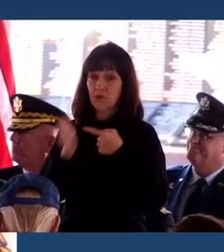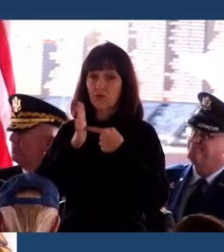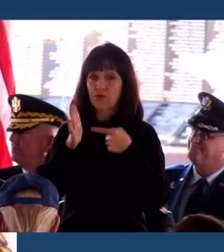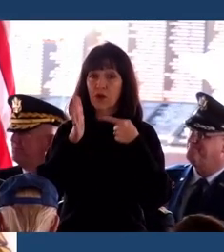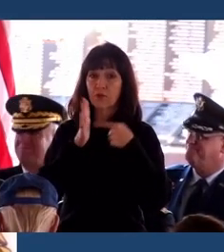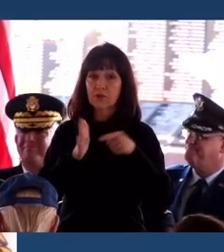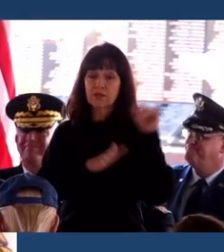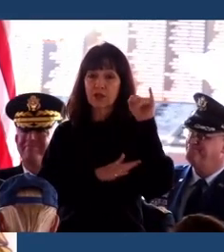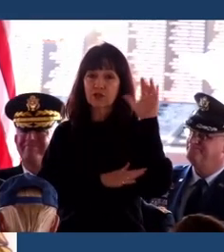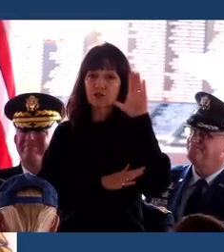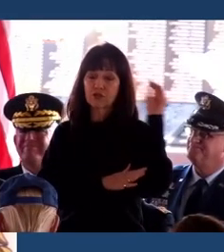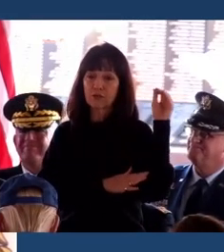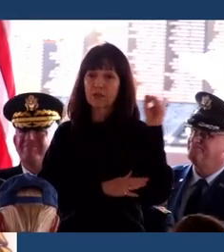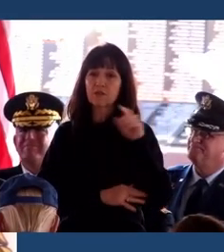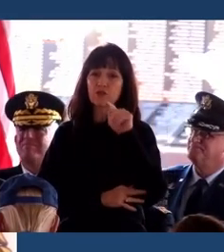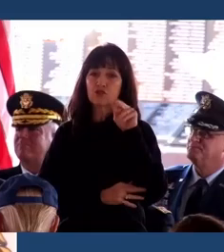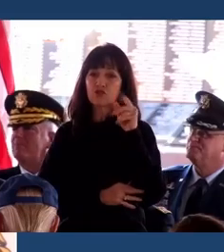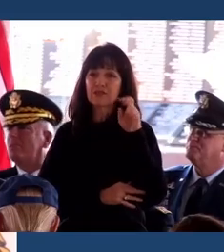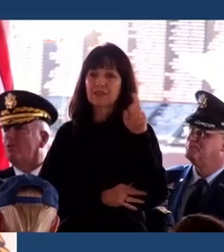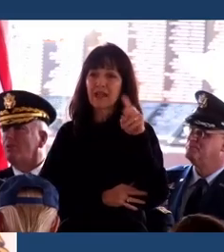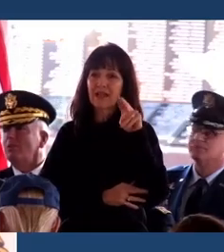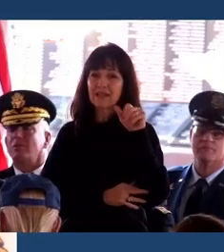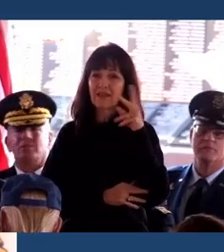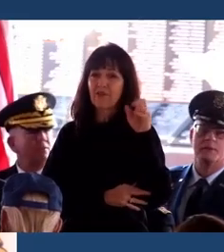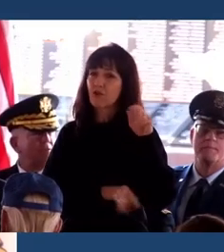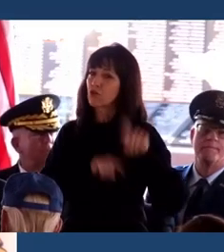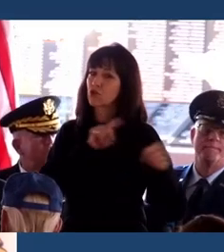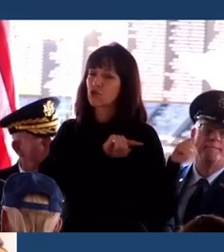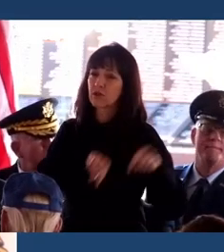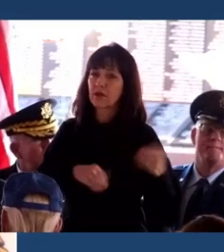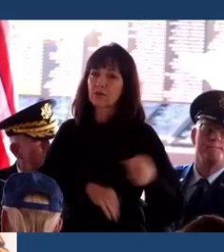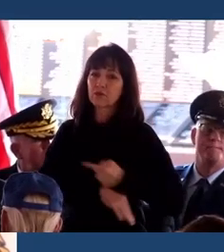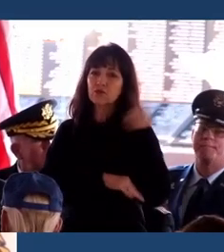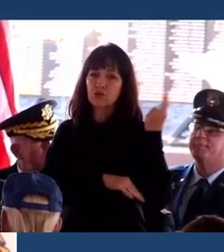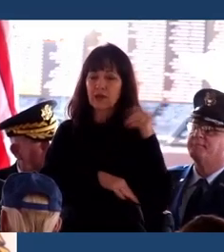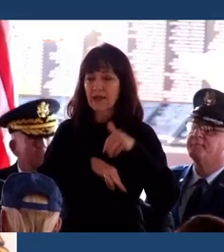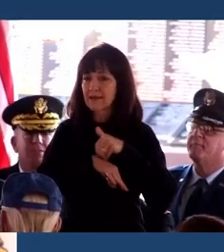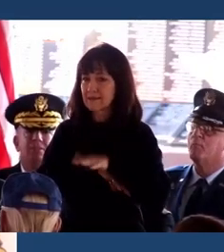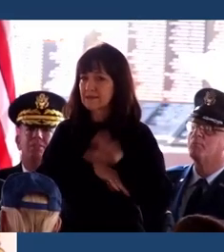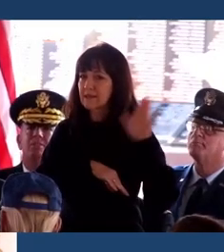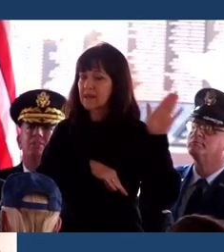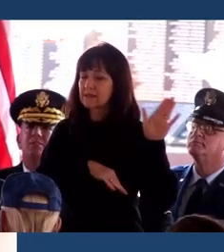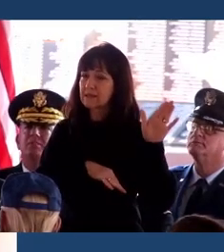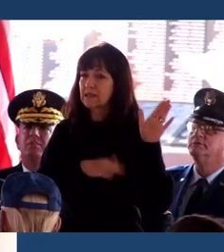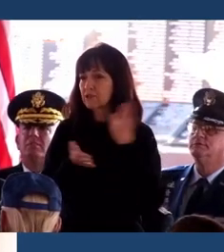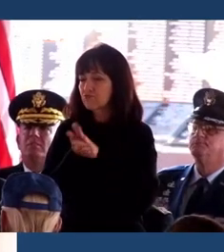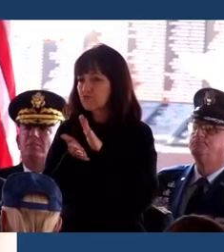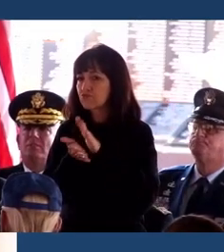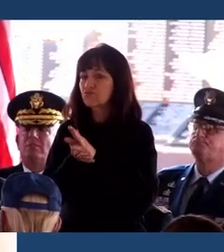Representing Insurance Commissioner Trinidad Navarro. He's unable to attend today. He sends his well wishes.